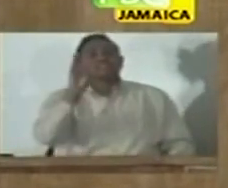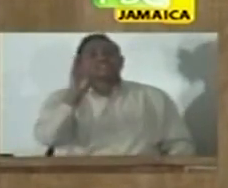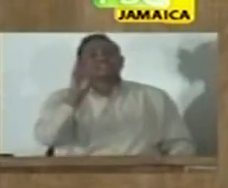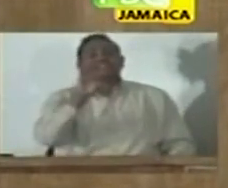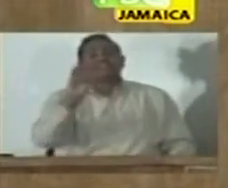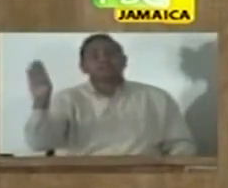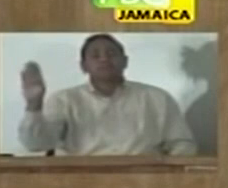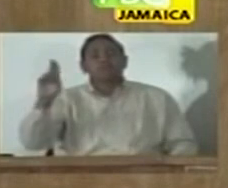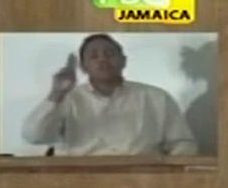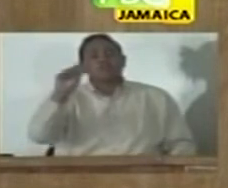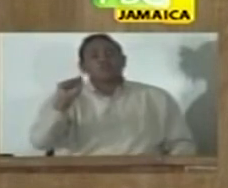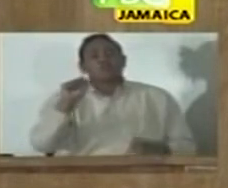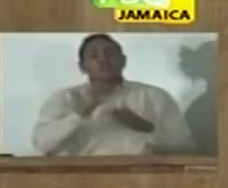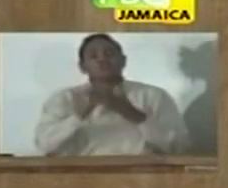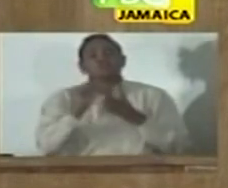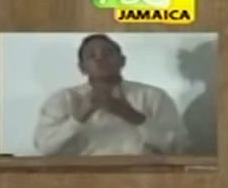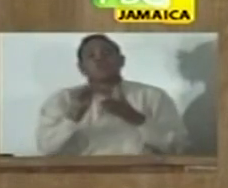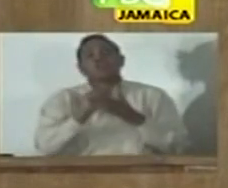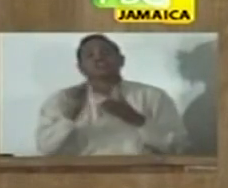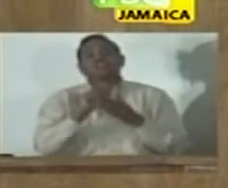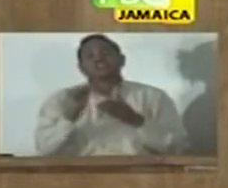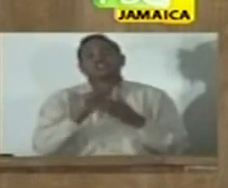billion US,